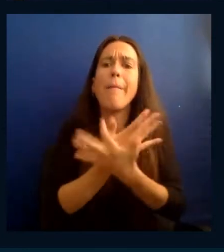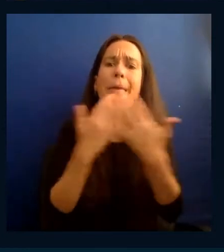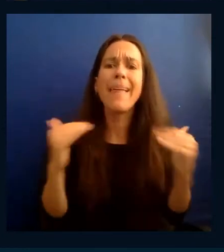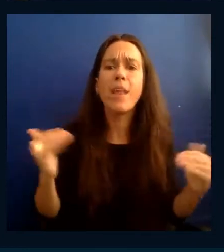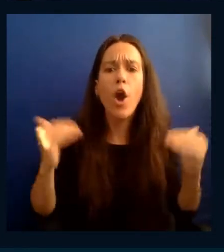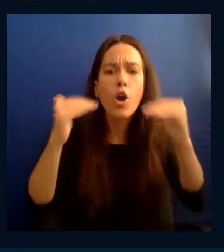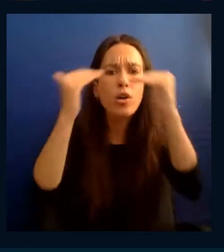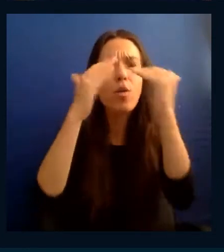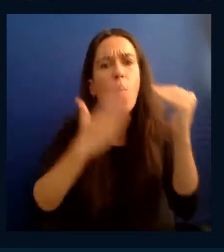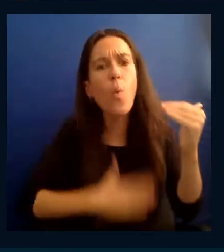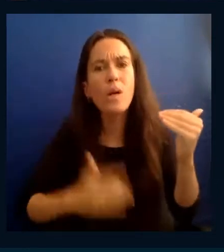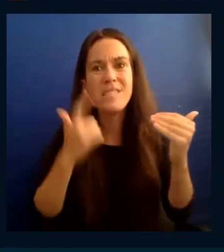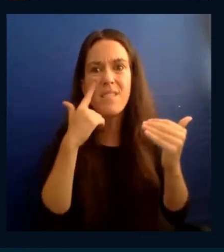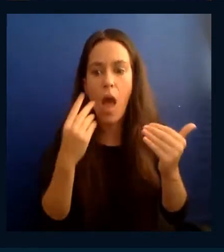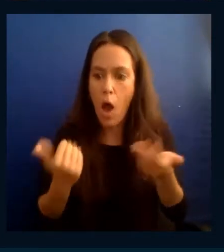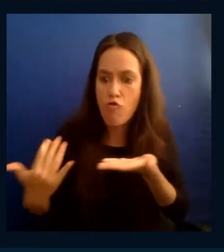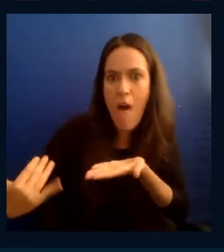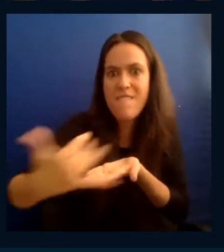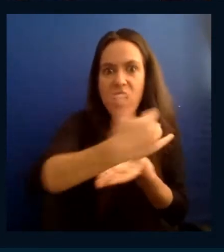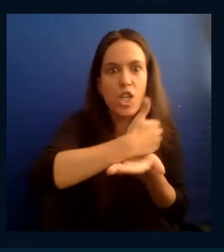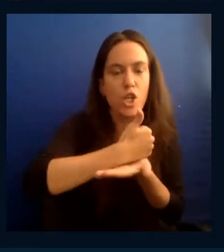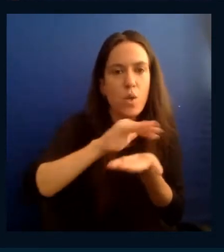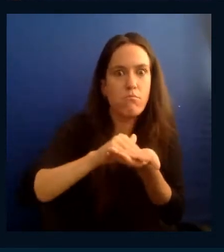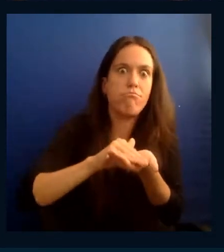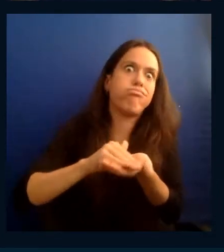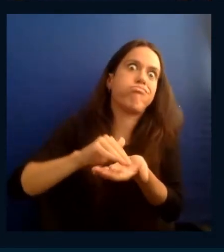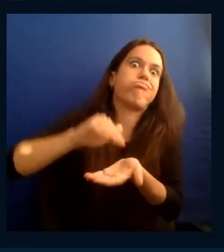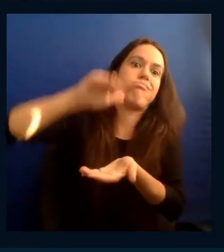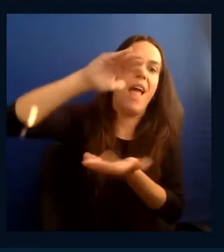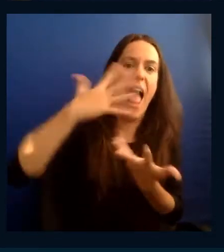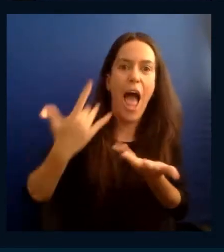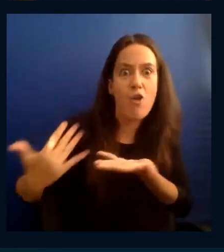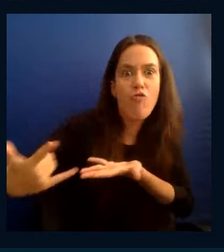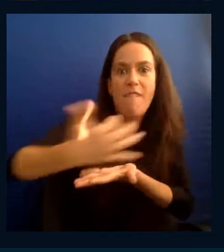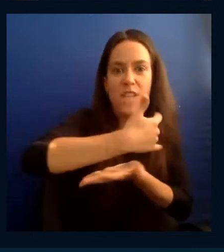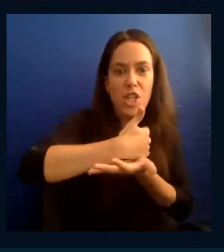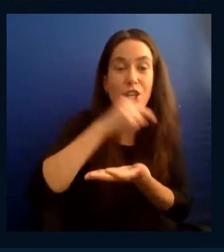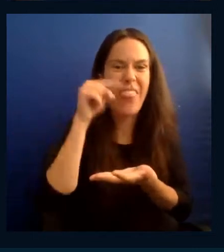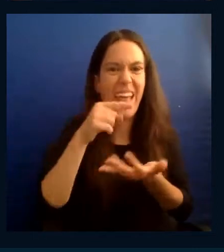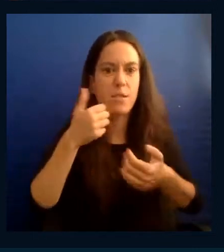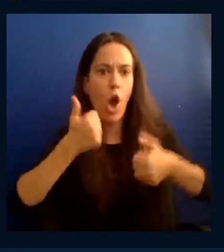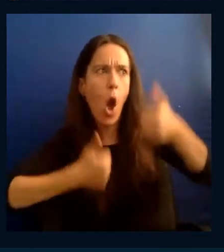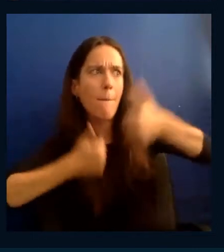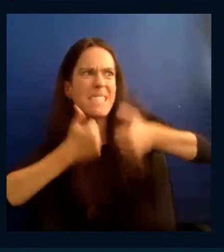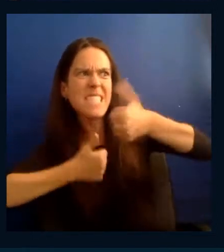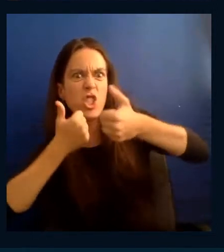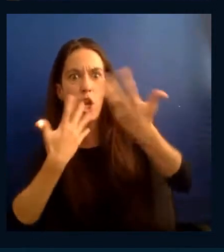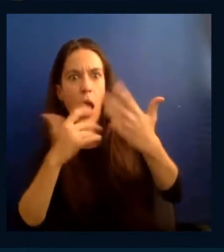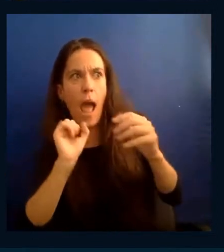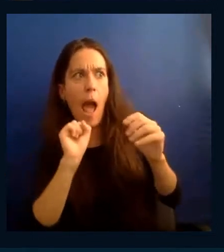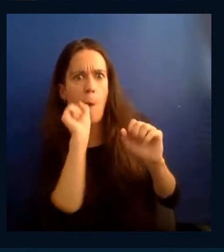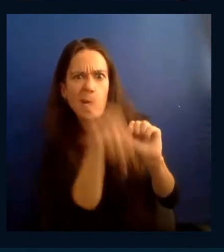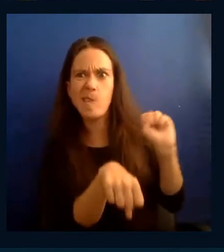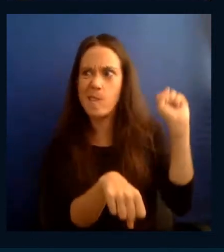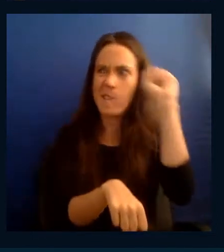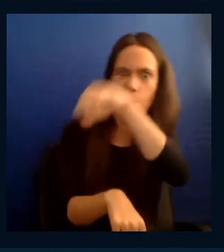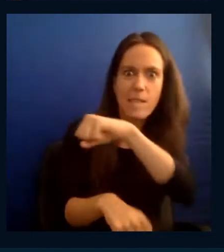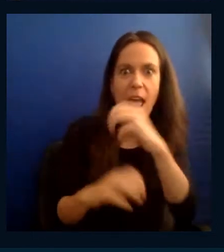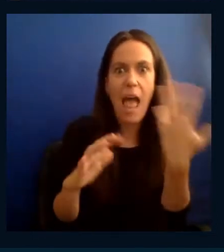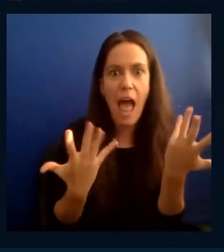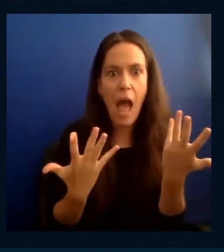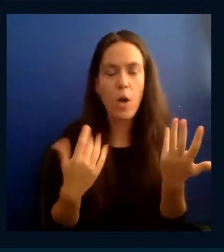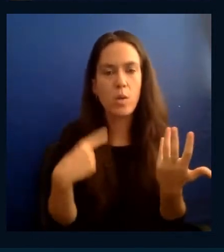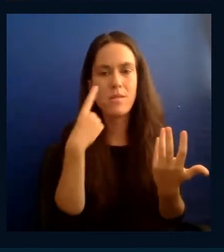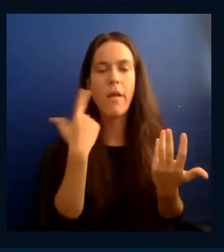can we increase the revenue? How can we have faster time to market? How can we beat out our competition? How many of you remember Blockbuster? You used to go to